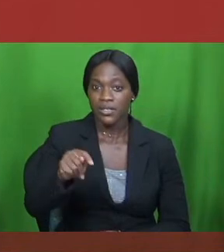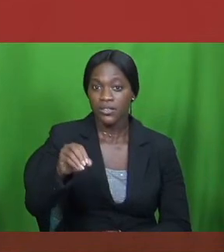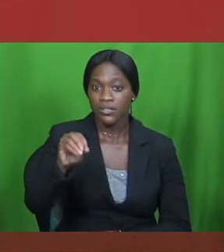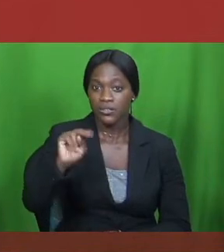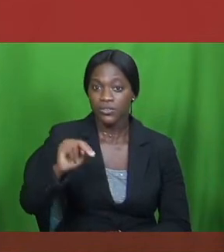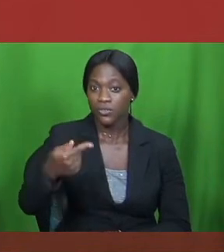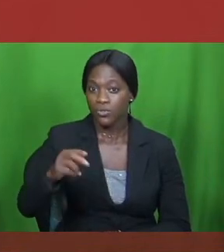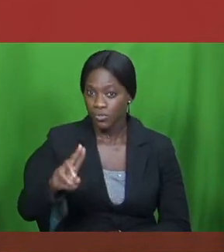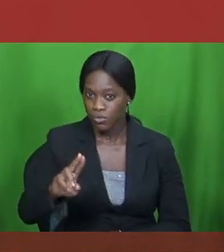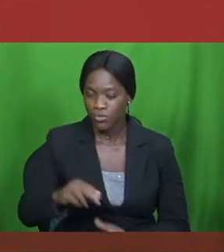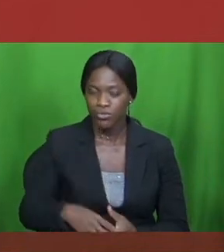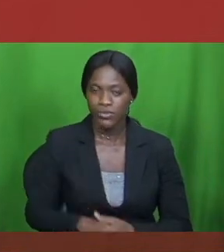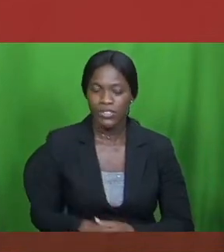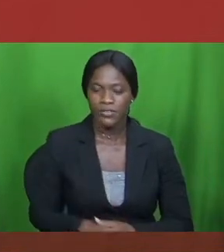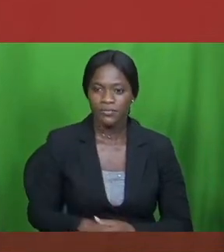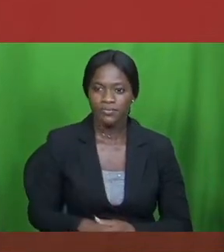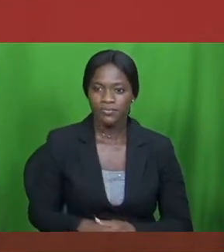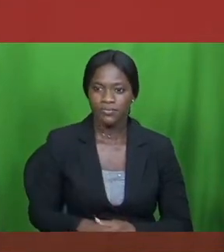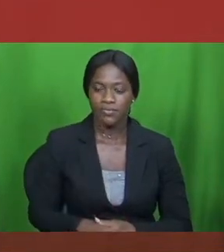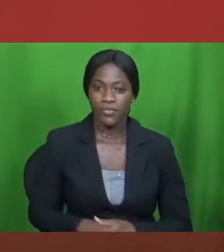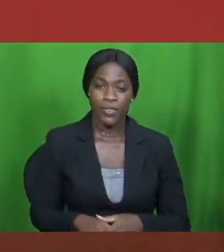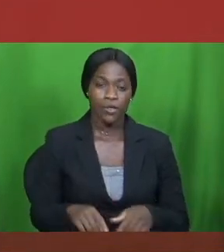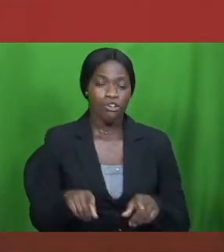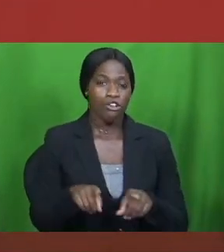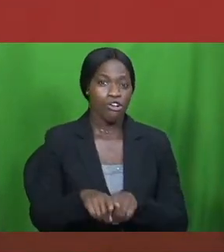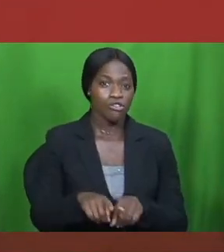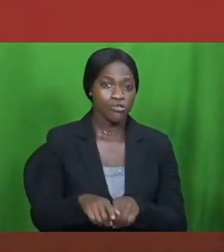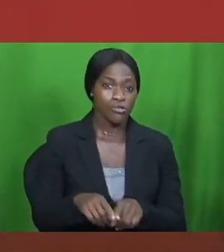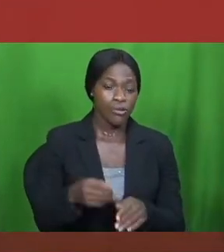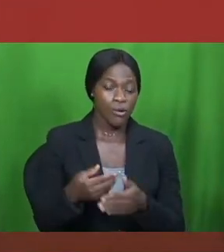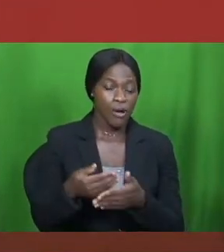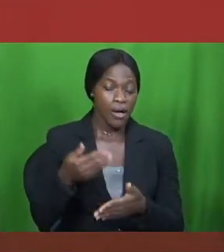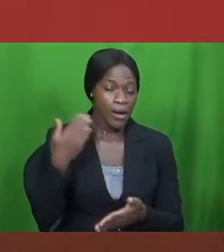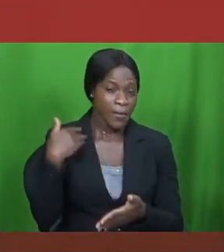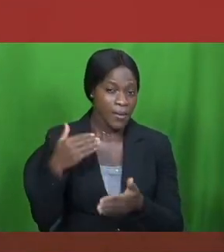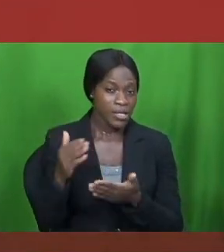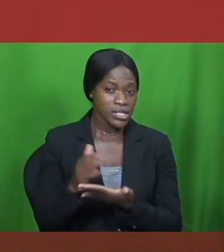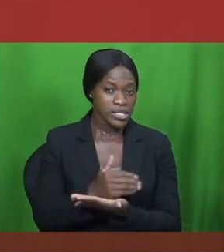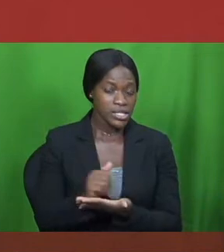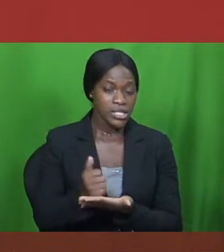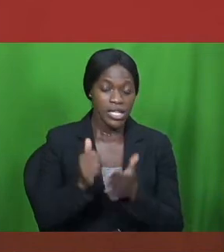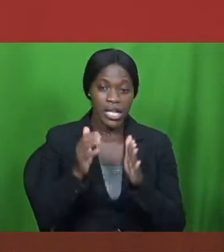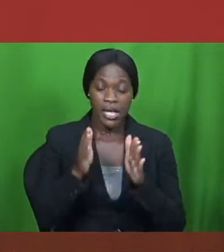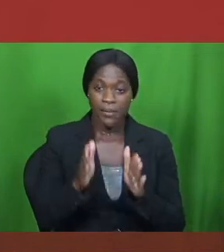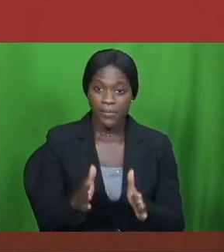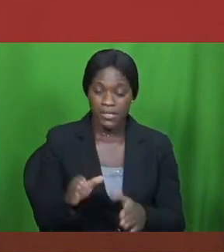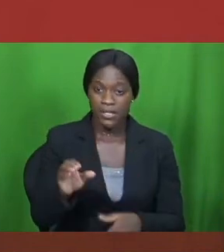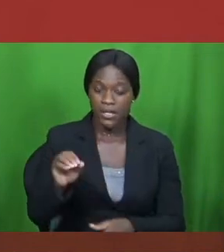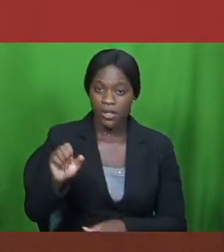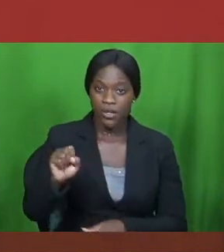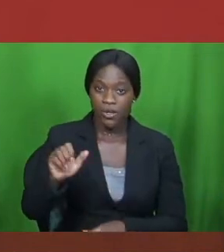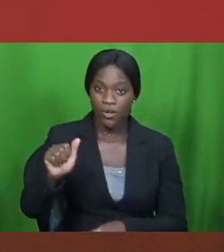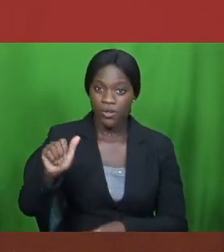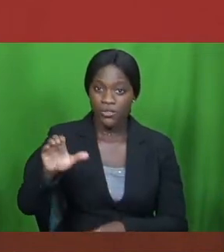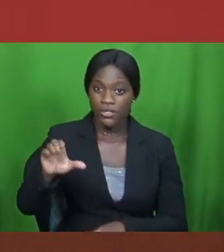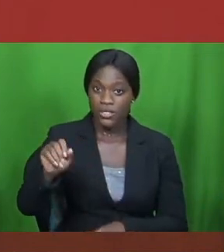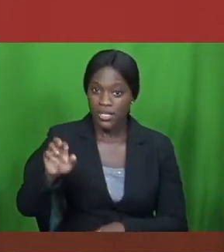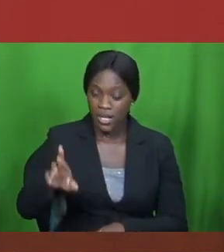And the late Honorable Ambassador Oscar Ameido took